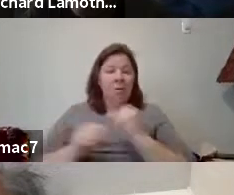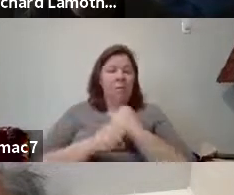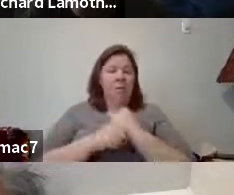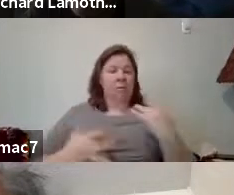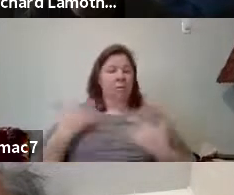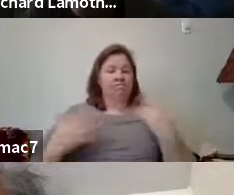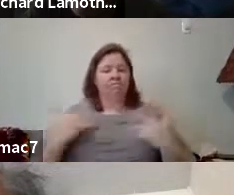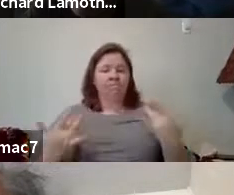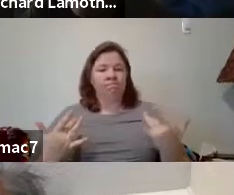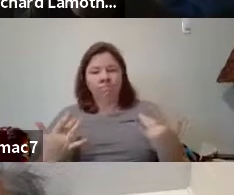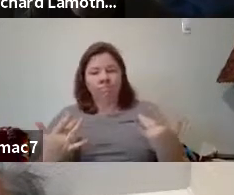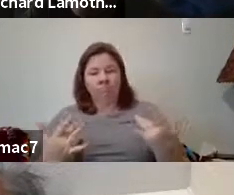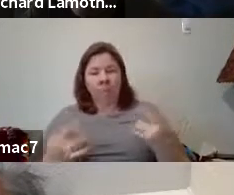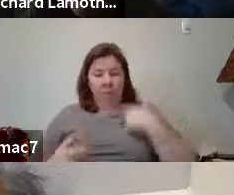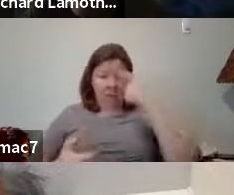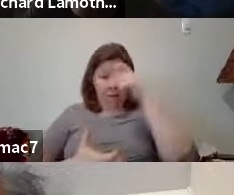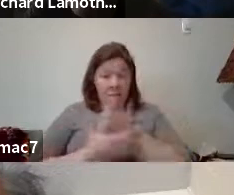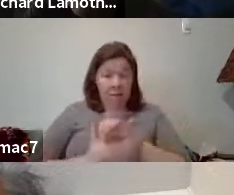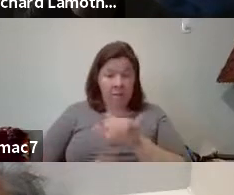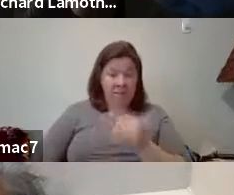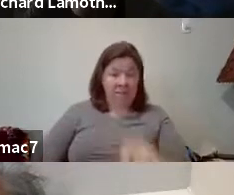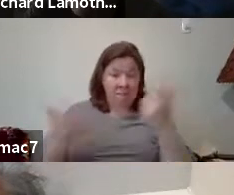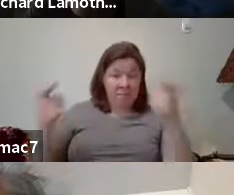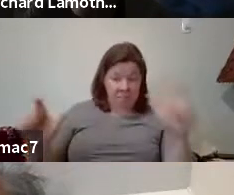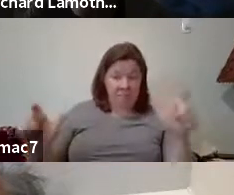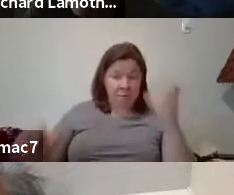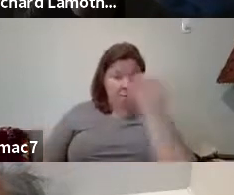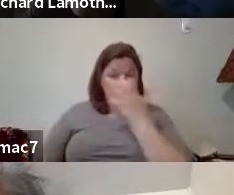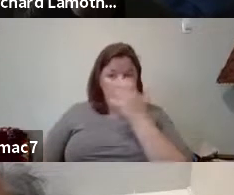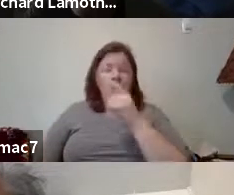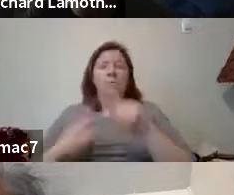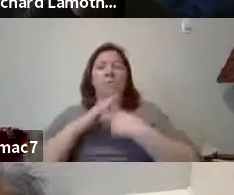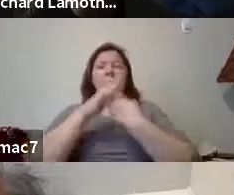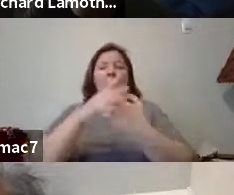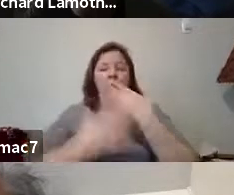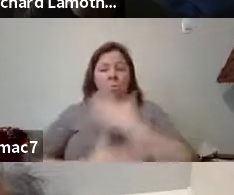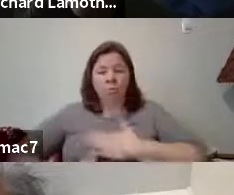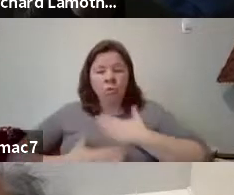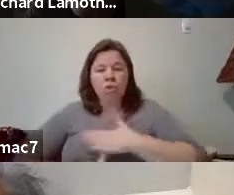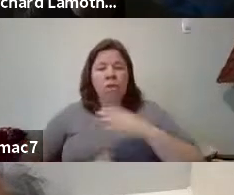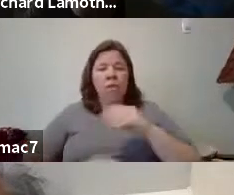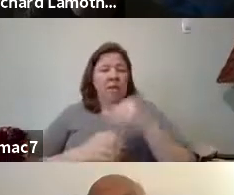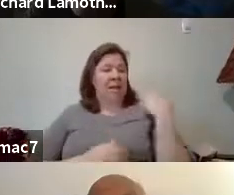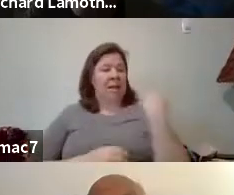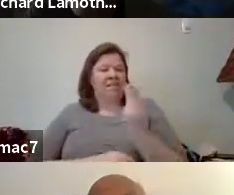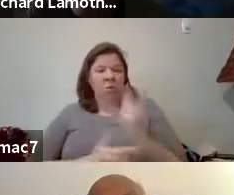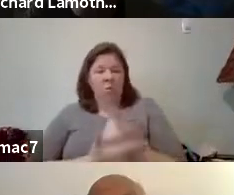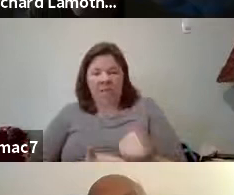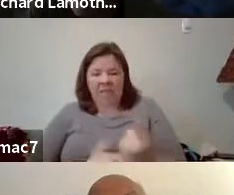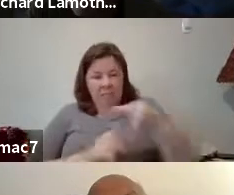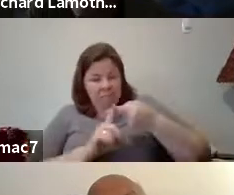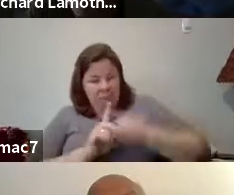really believe that the bigness of this is only beginning to be appreciated in the last few weeks, few